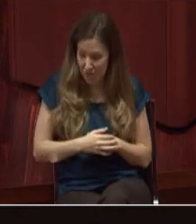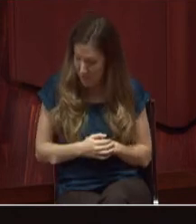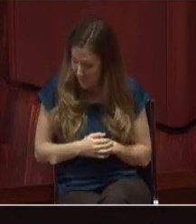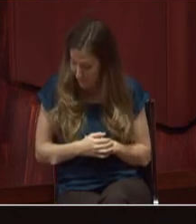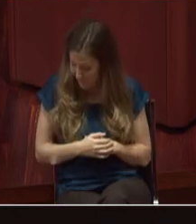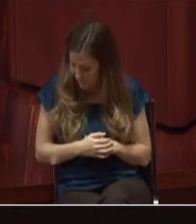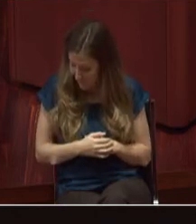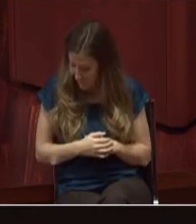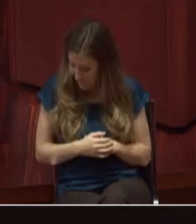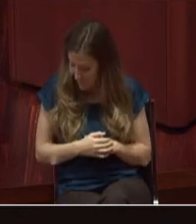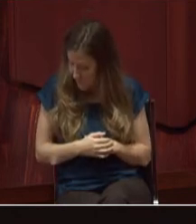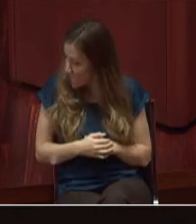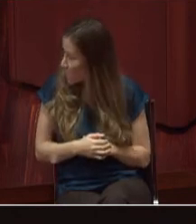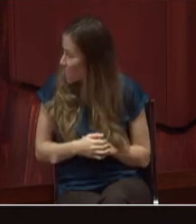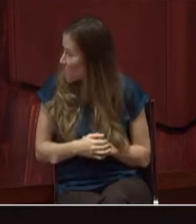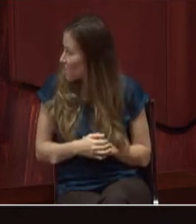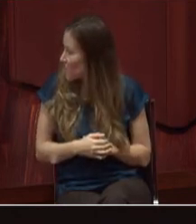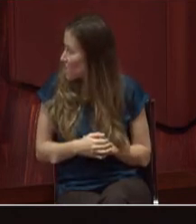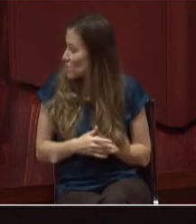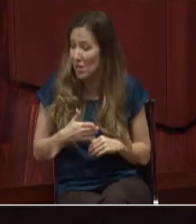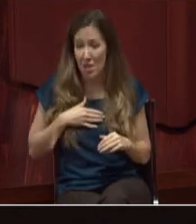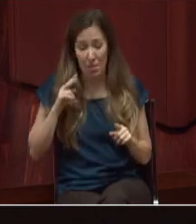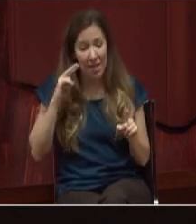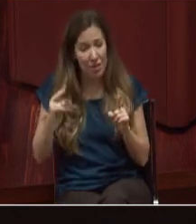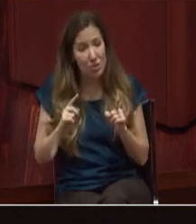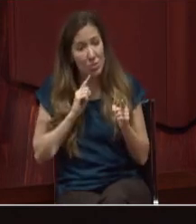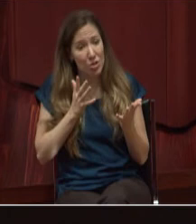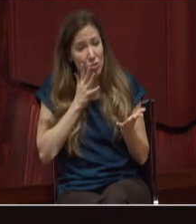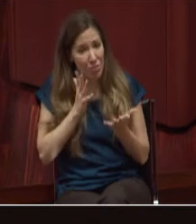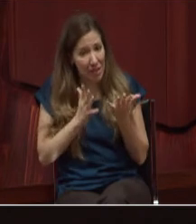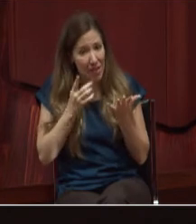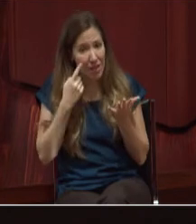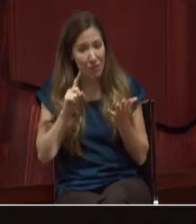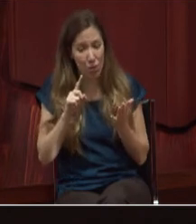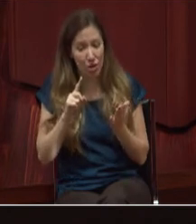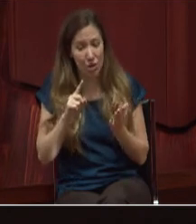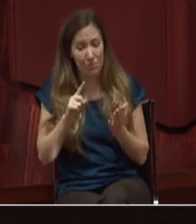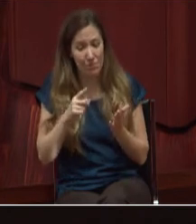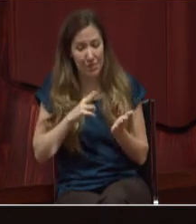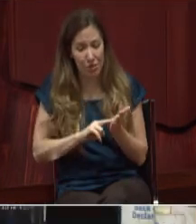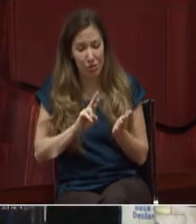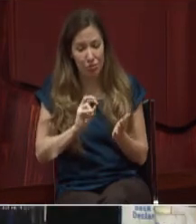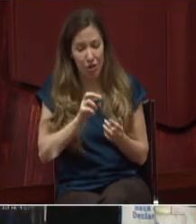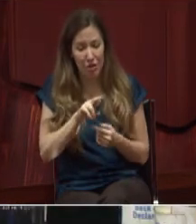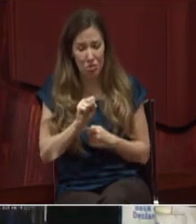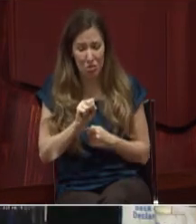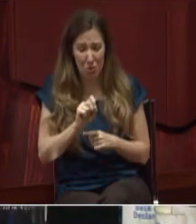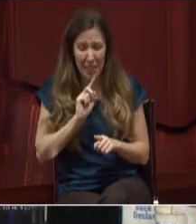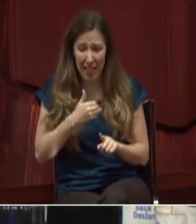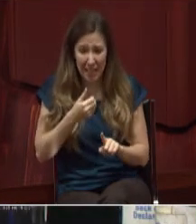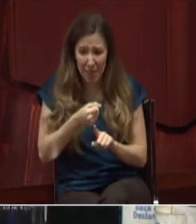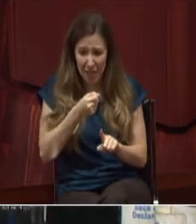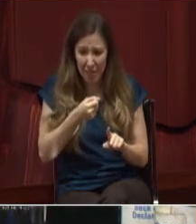ways humiliating for Secretary Rogers and many others. Right. It did have an impact on morale. It was awkward. It was awkward for us who had to